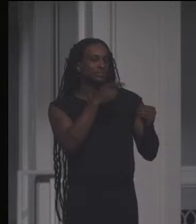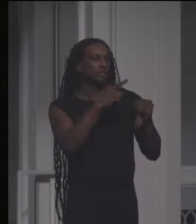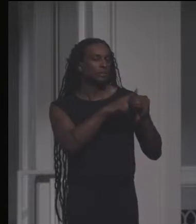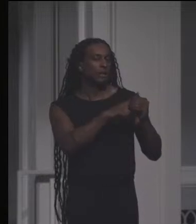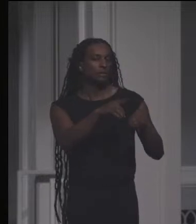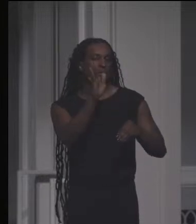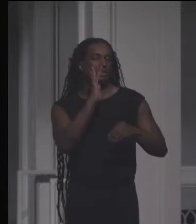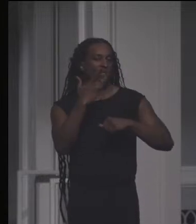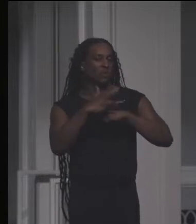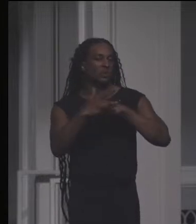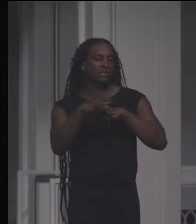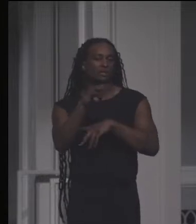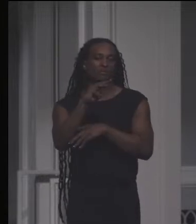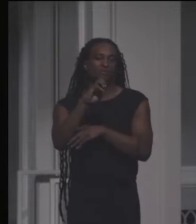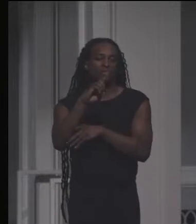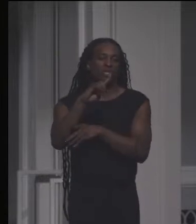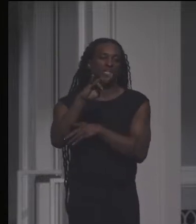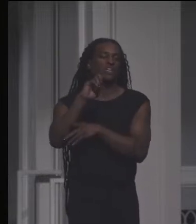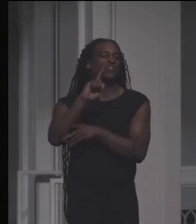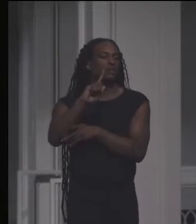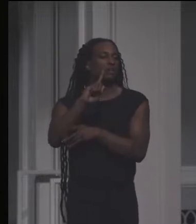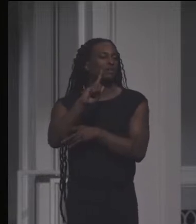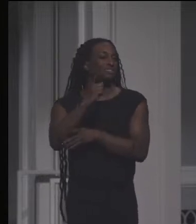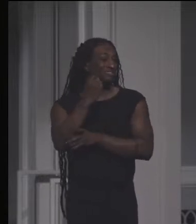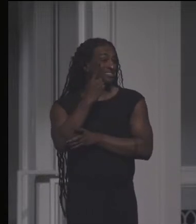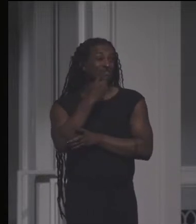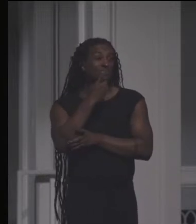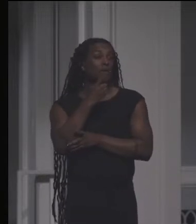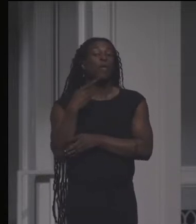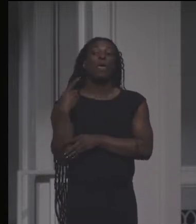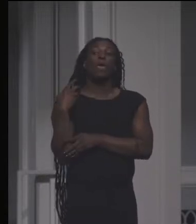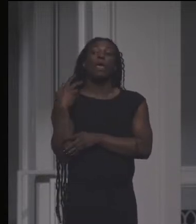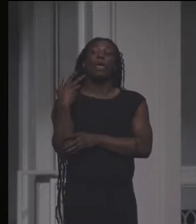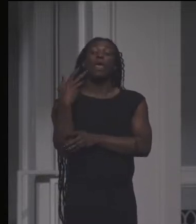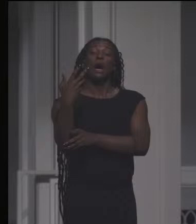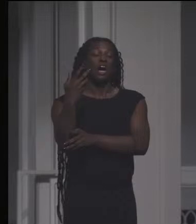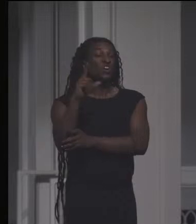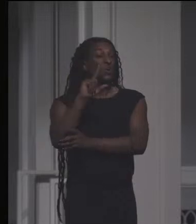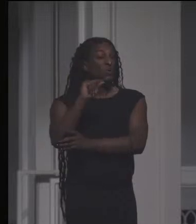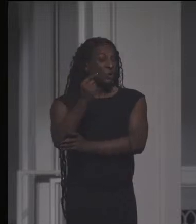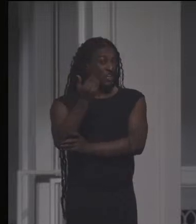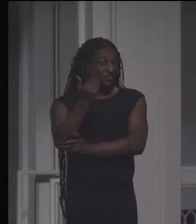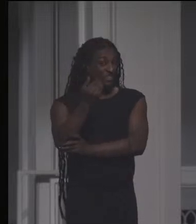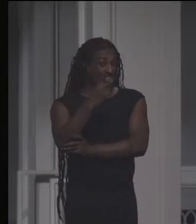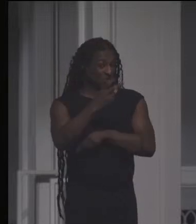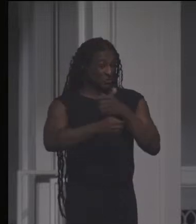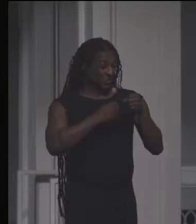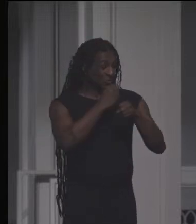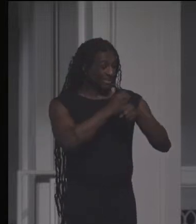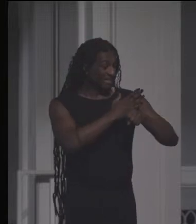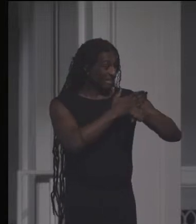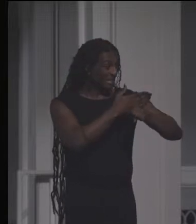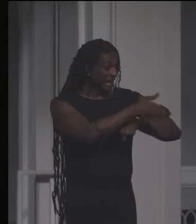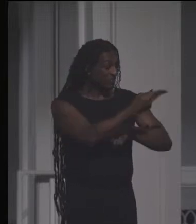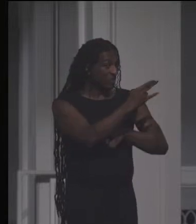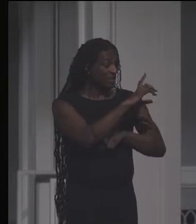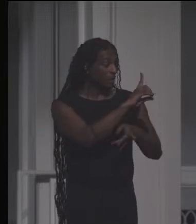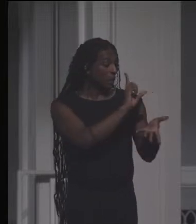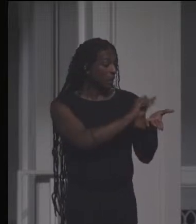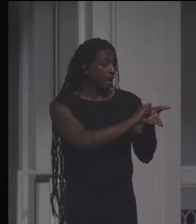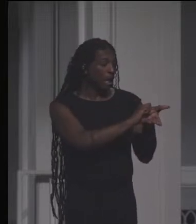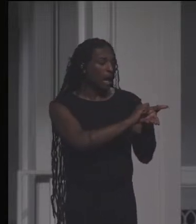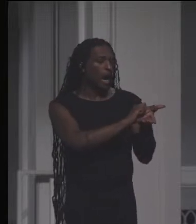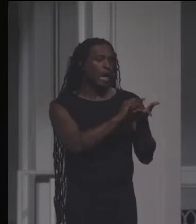medieval. In fact, it wasn't until 2015, 2 years after Hild was